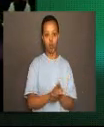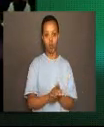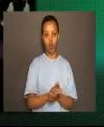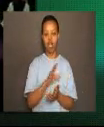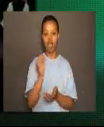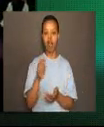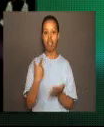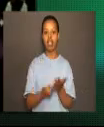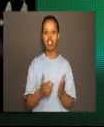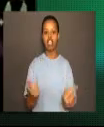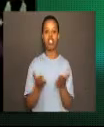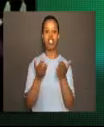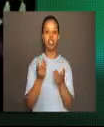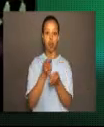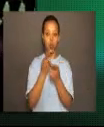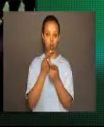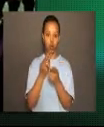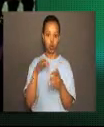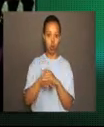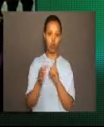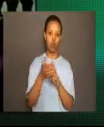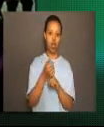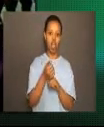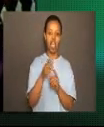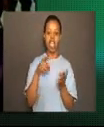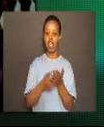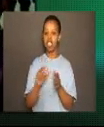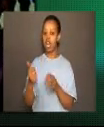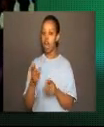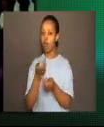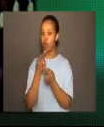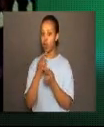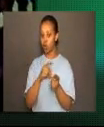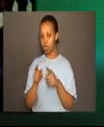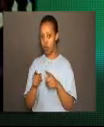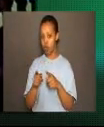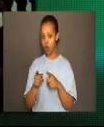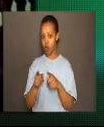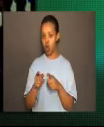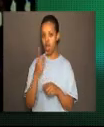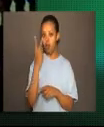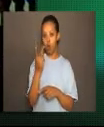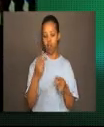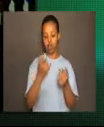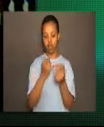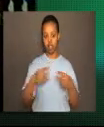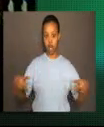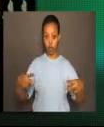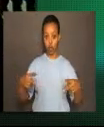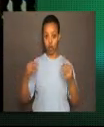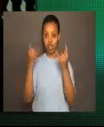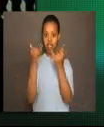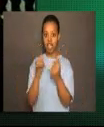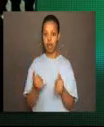initiator proteins, which recruit other proteins to separate the two strands